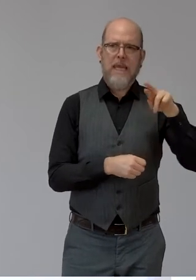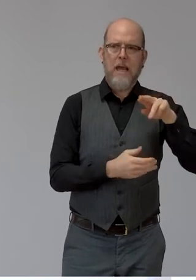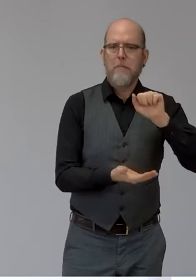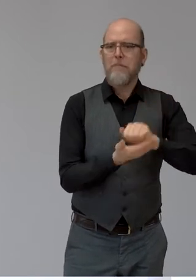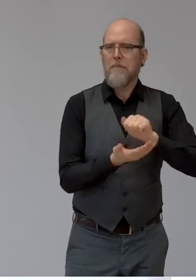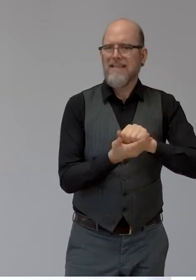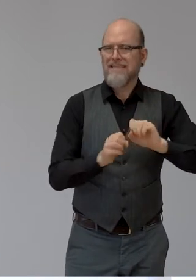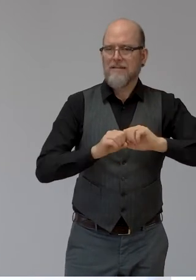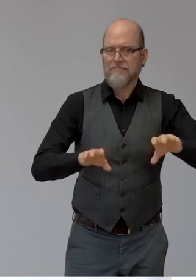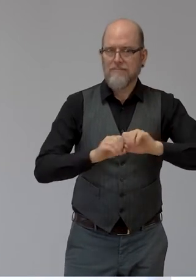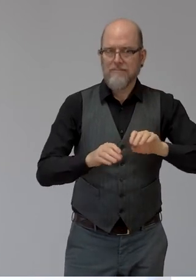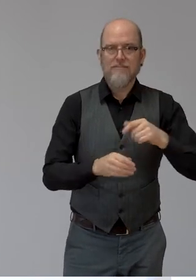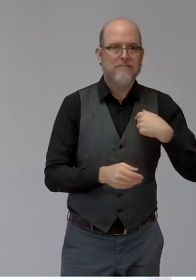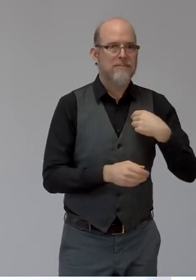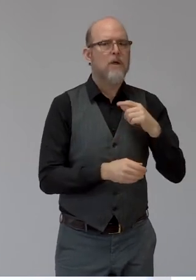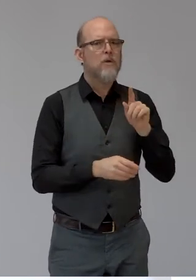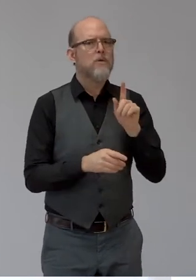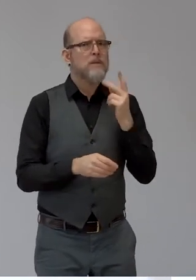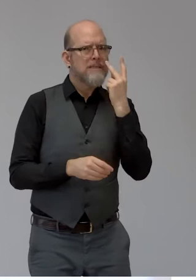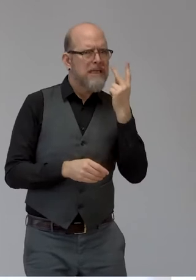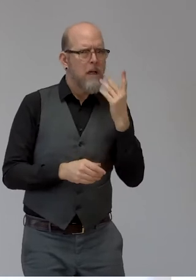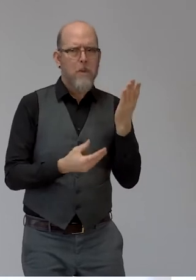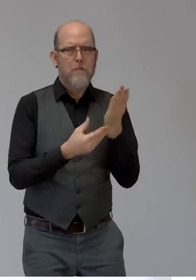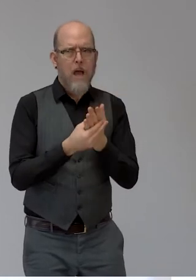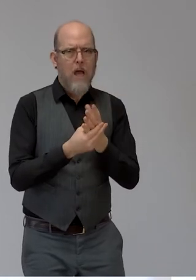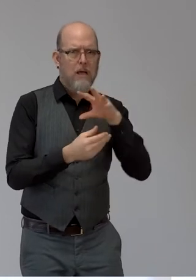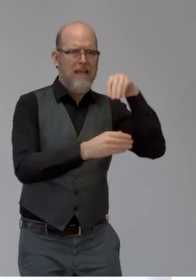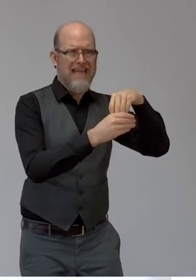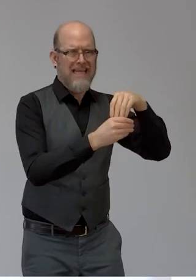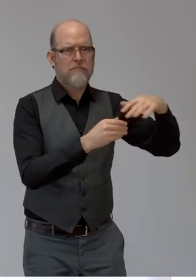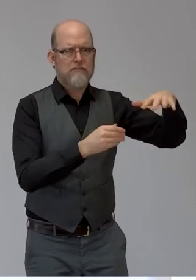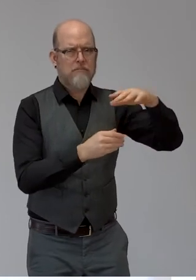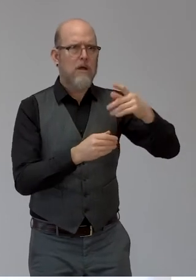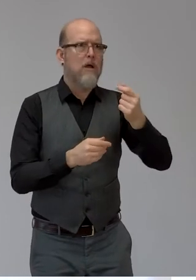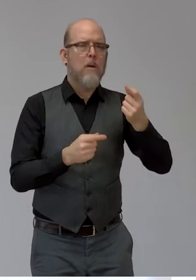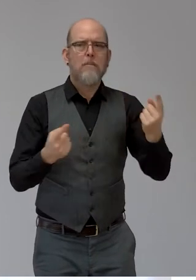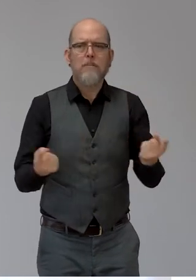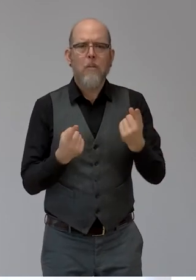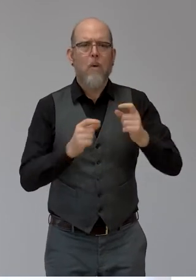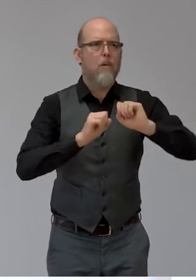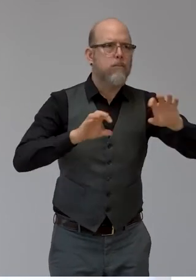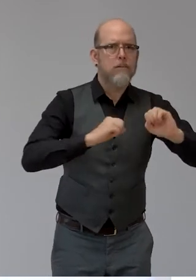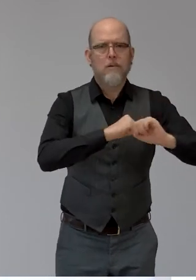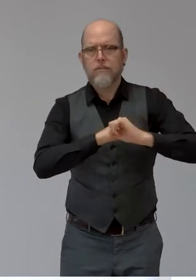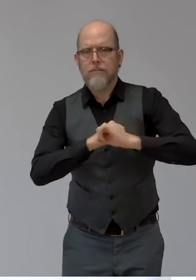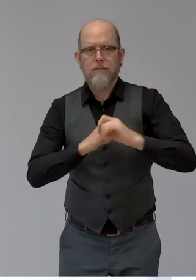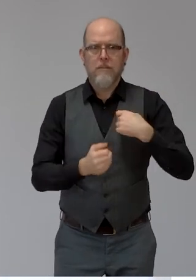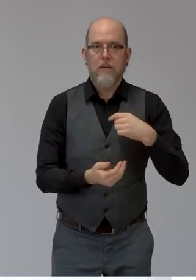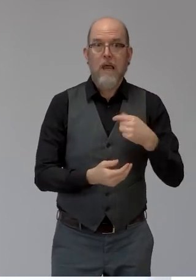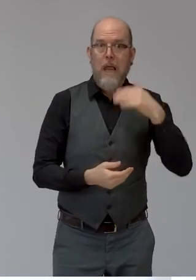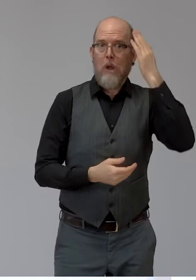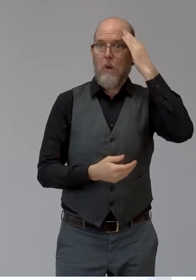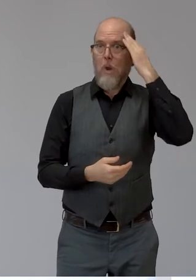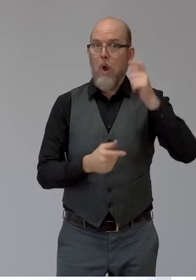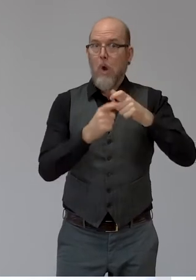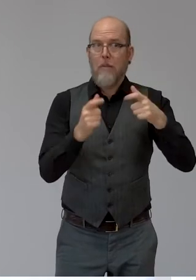sector, but in advertising agencies, and I had the opportunity, so I had this network of businesses aside me. I didn't